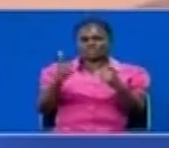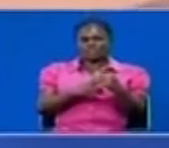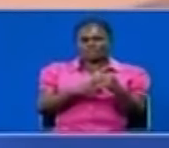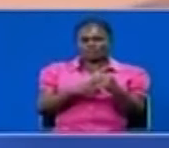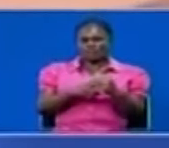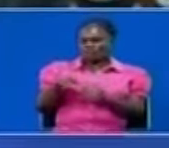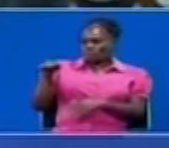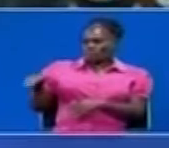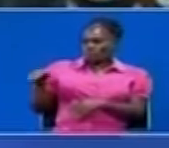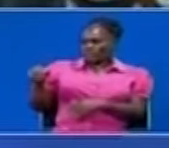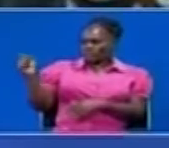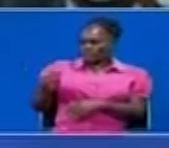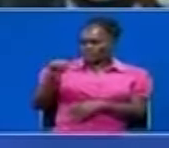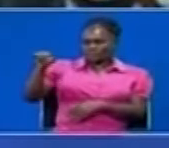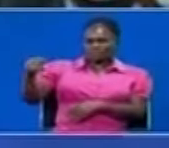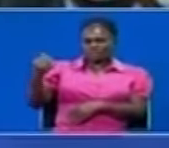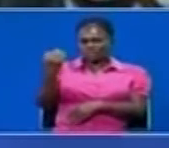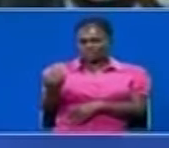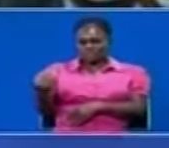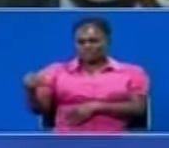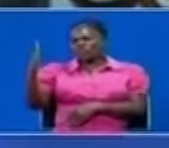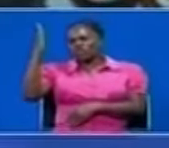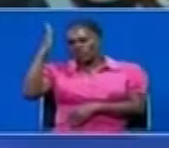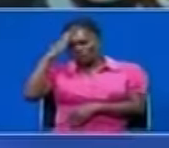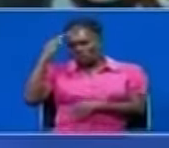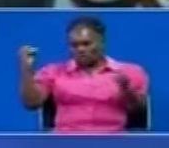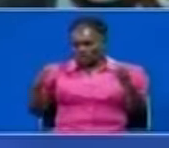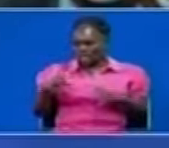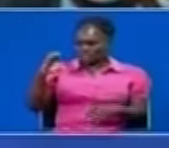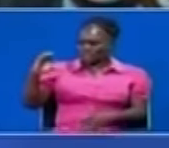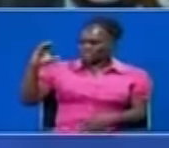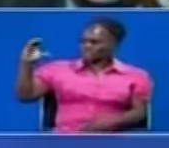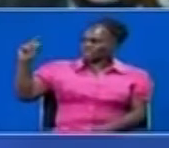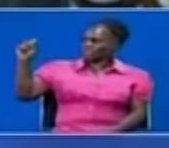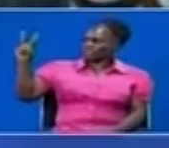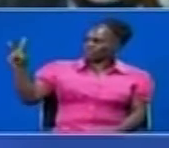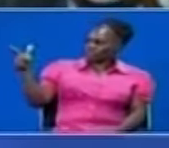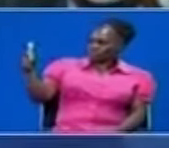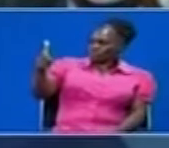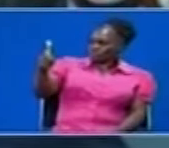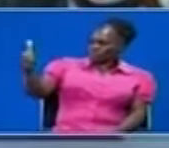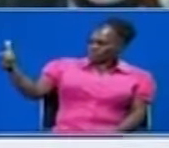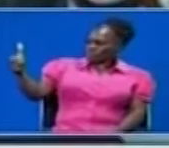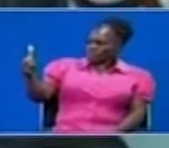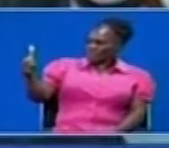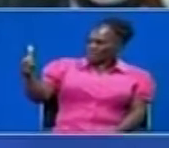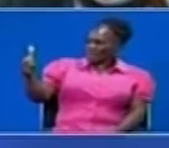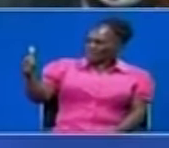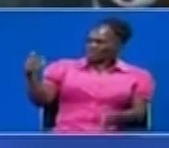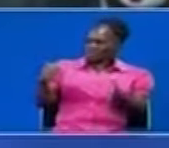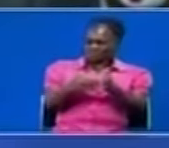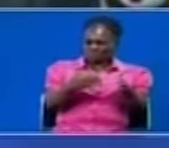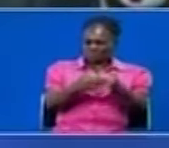early January. The students knowing that they are the CCTV cameras, it becomes a deterrent